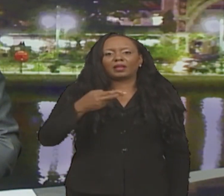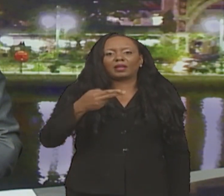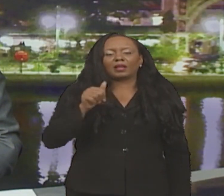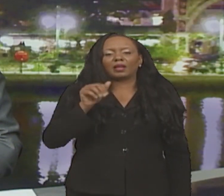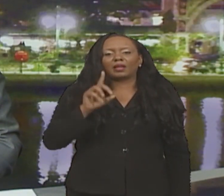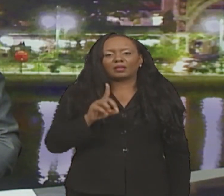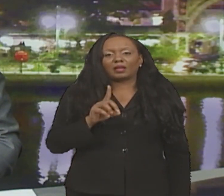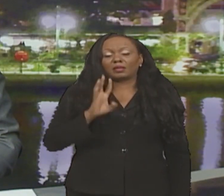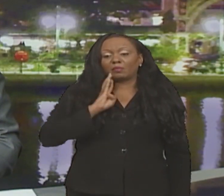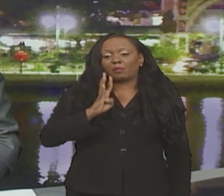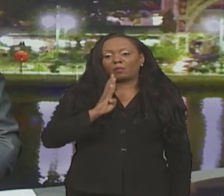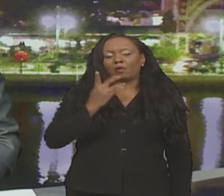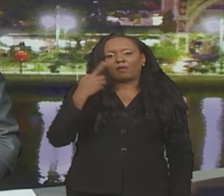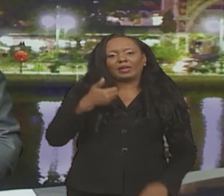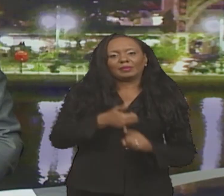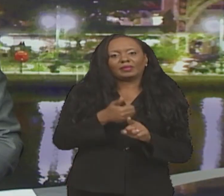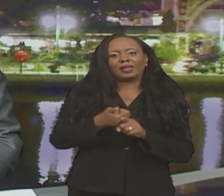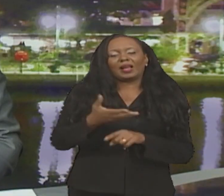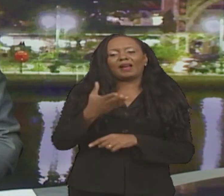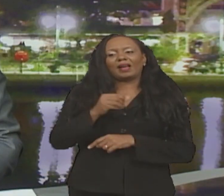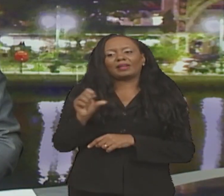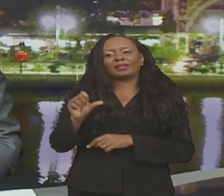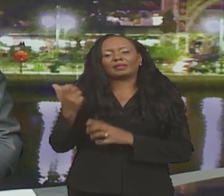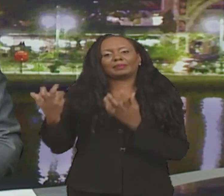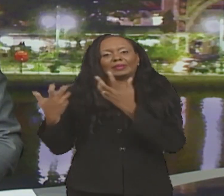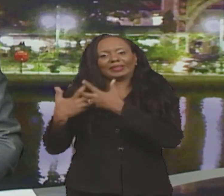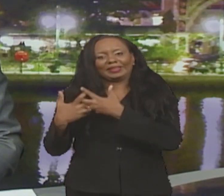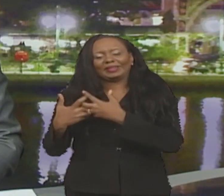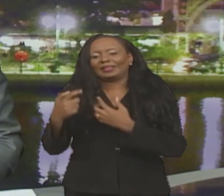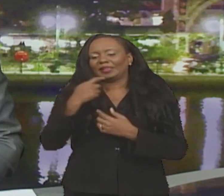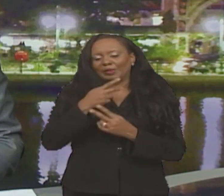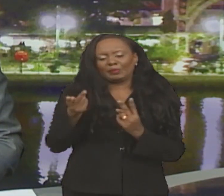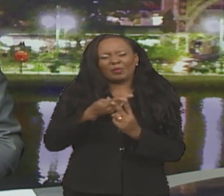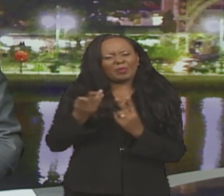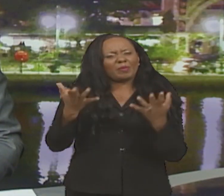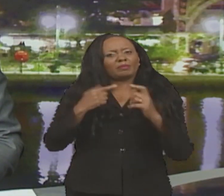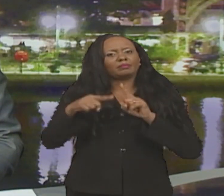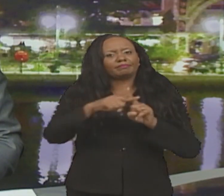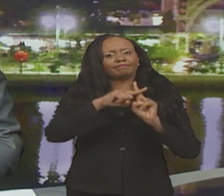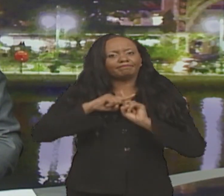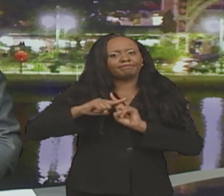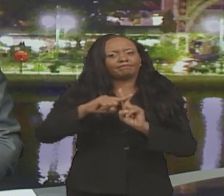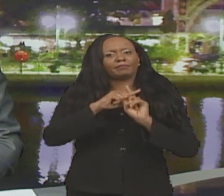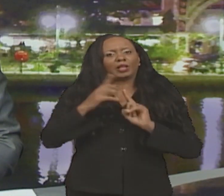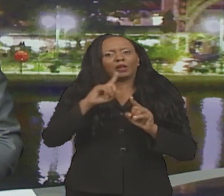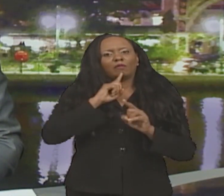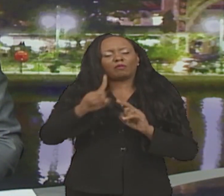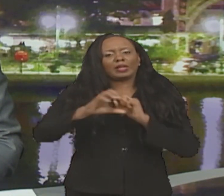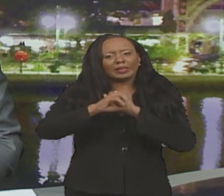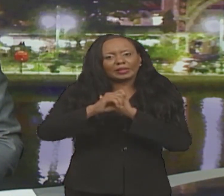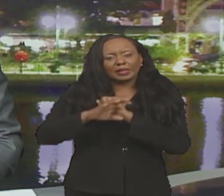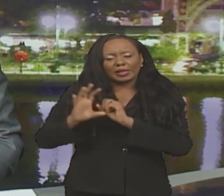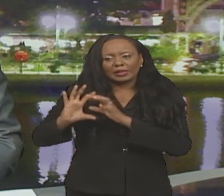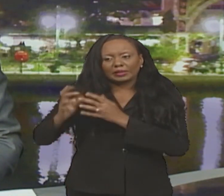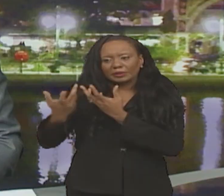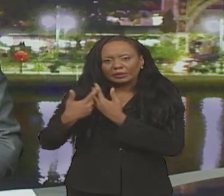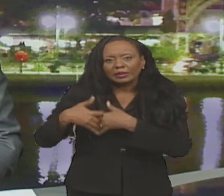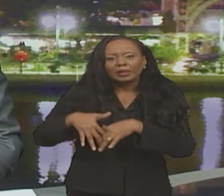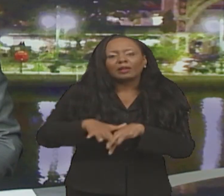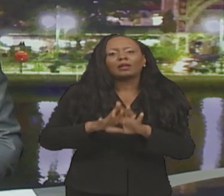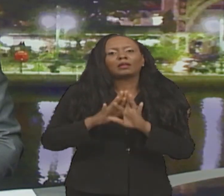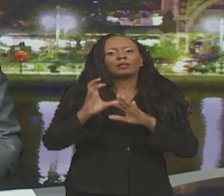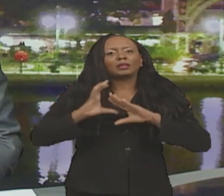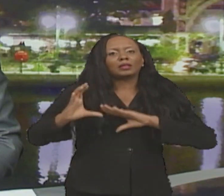himself, Ambassador Chad Monerville says they intend to be positive role models and promote regional integration through all aspects of their